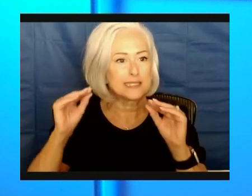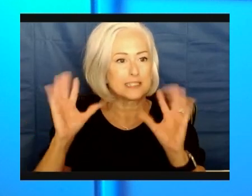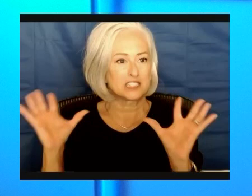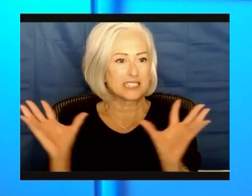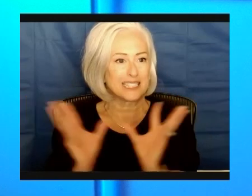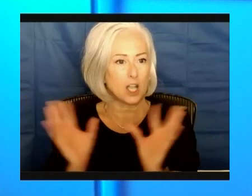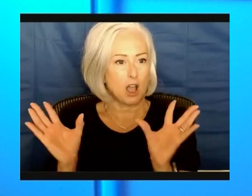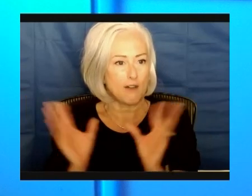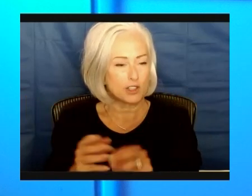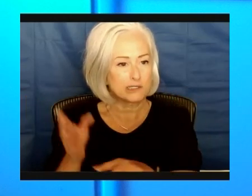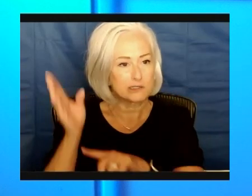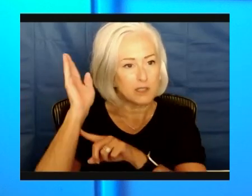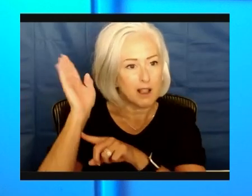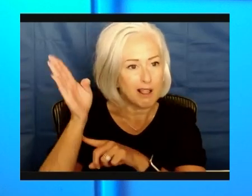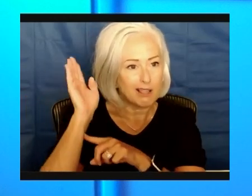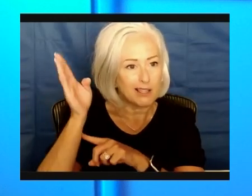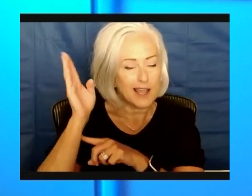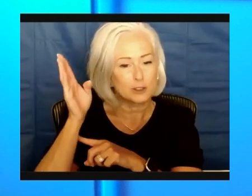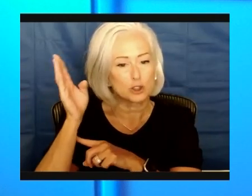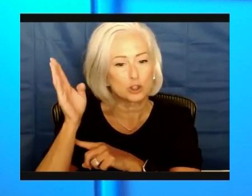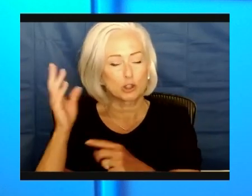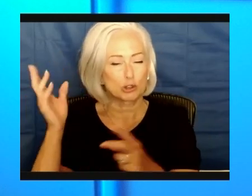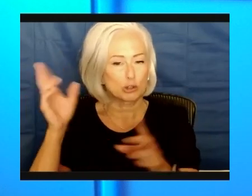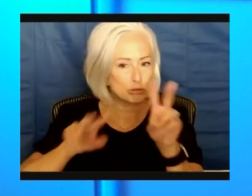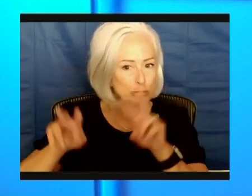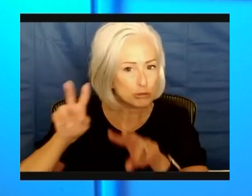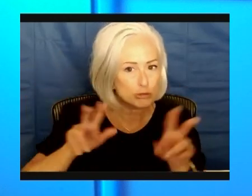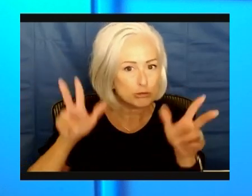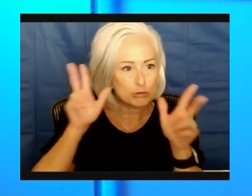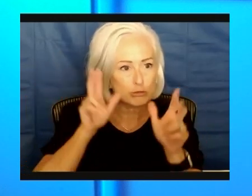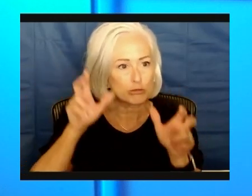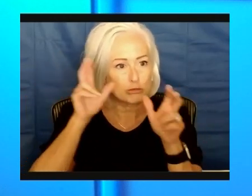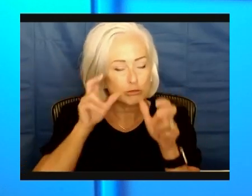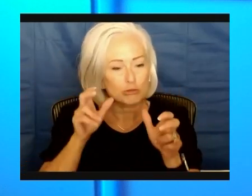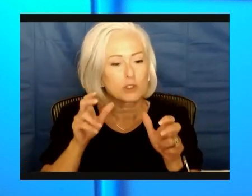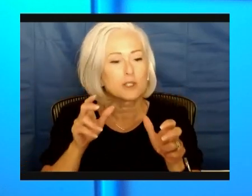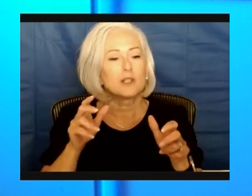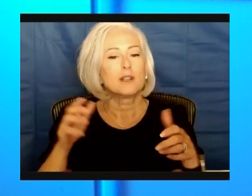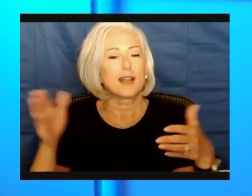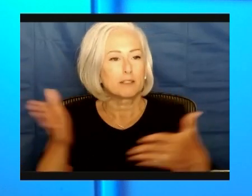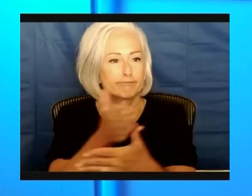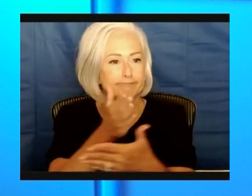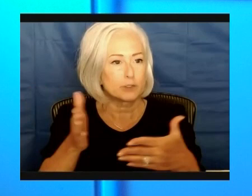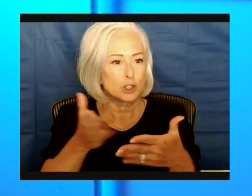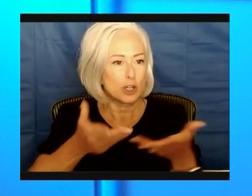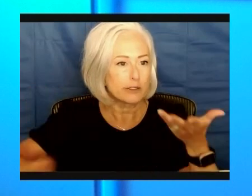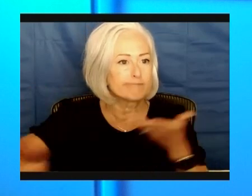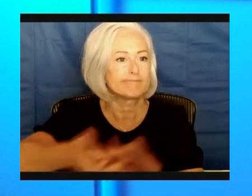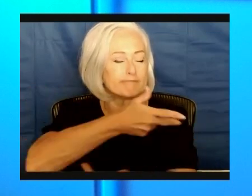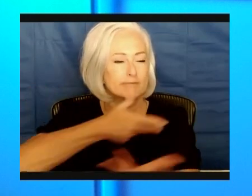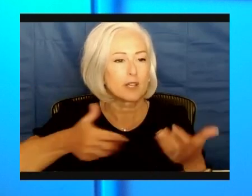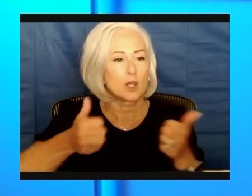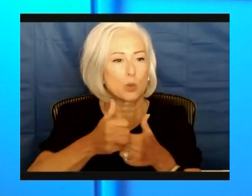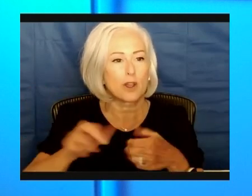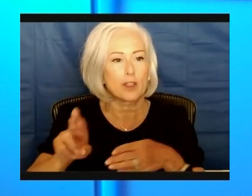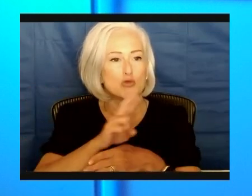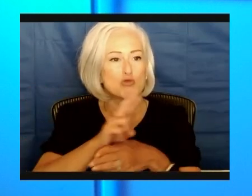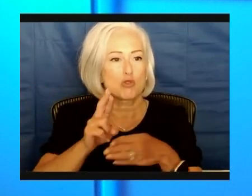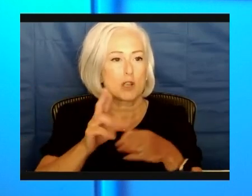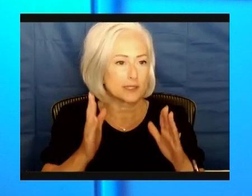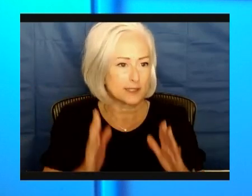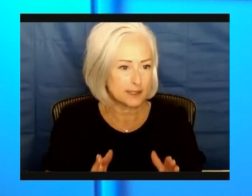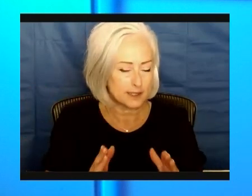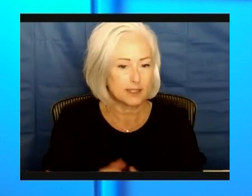our experience for residents. And also we are attending in national continuing medical